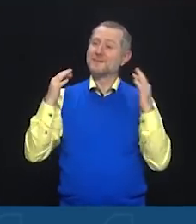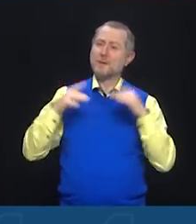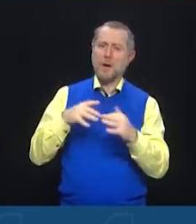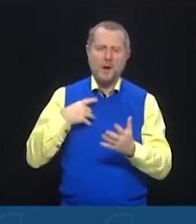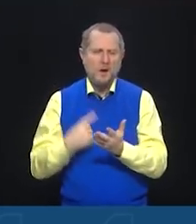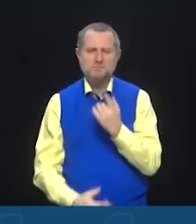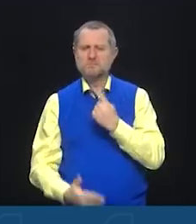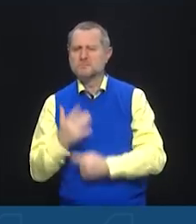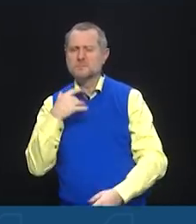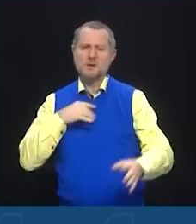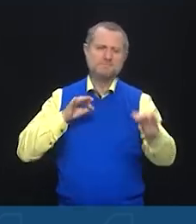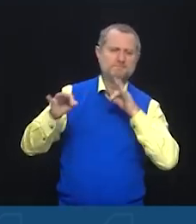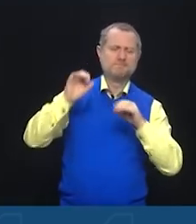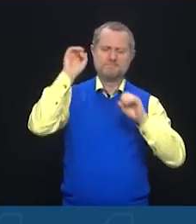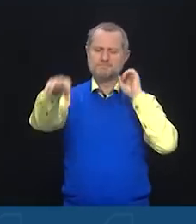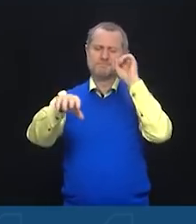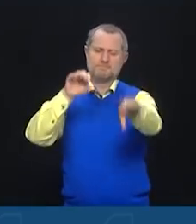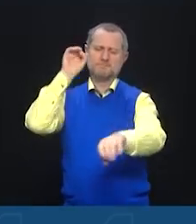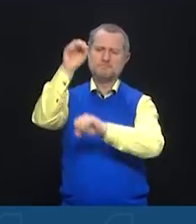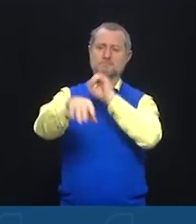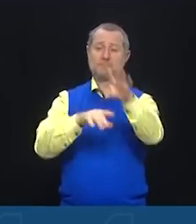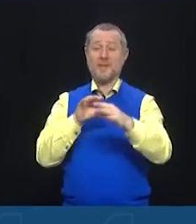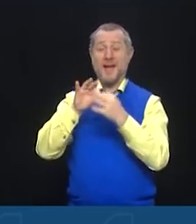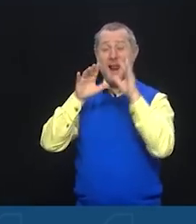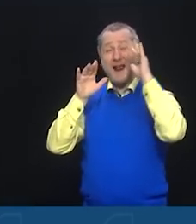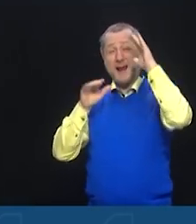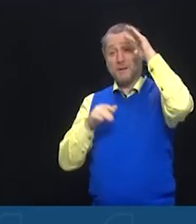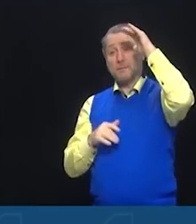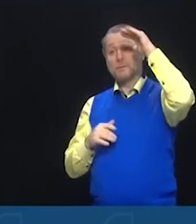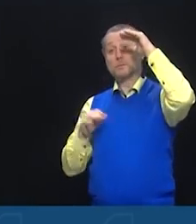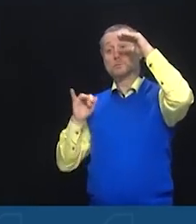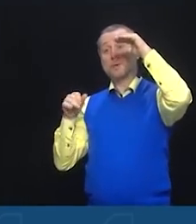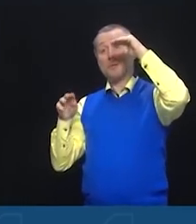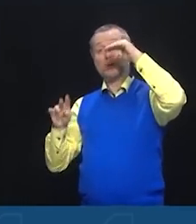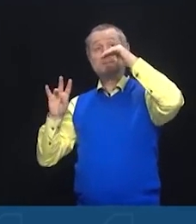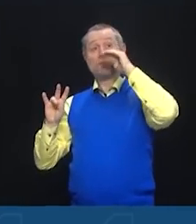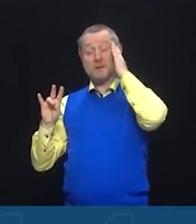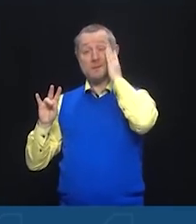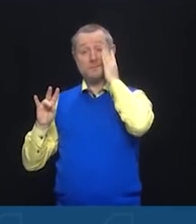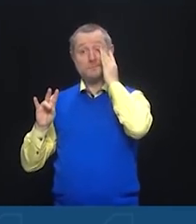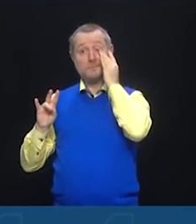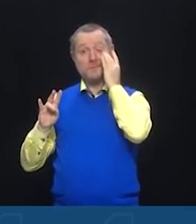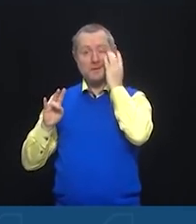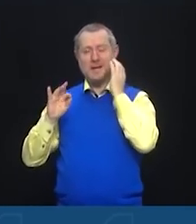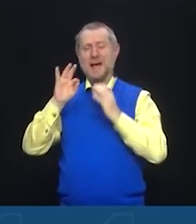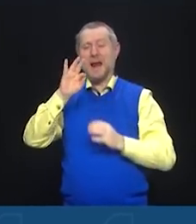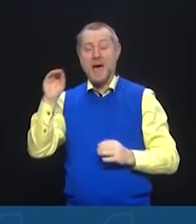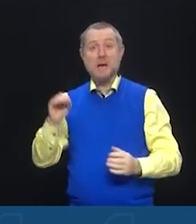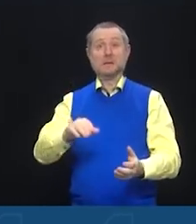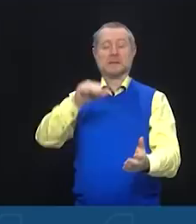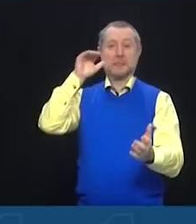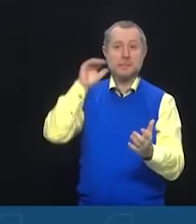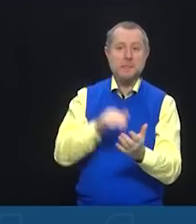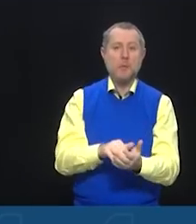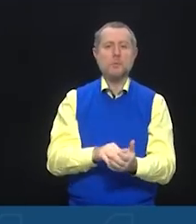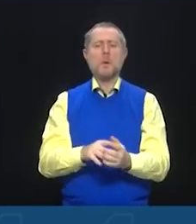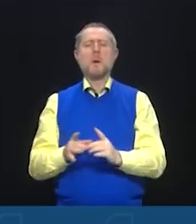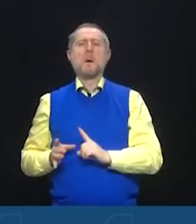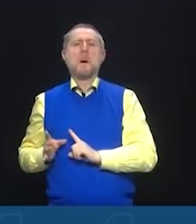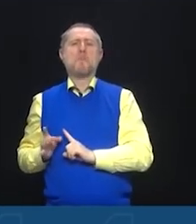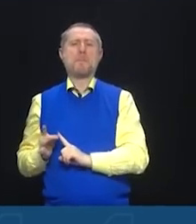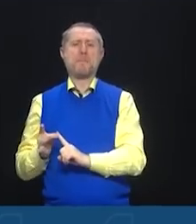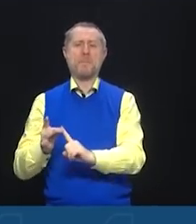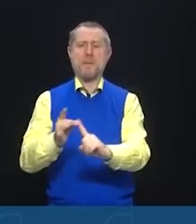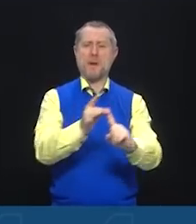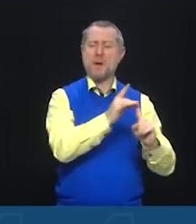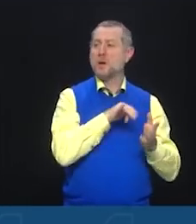the spike in infections. In fact, on January 7th, we had 90,000 positive cases in the state of New York. That